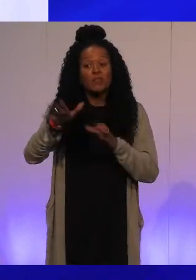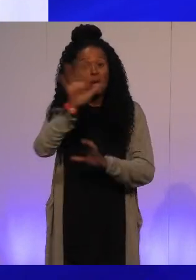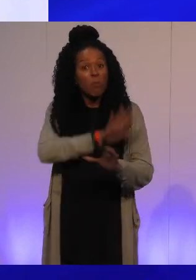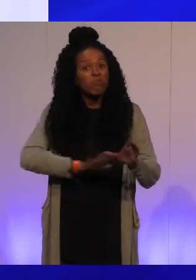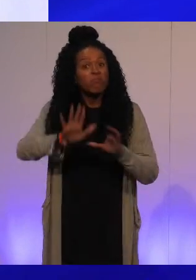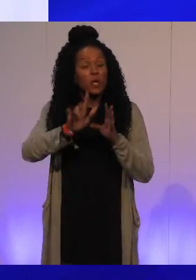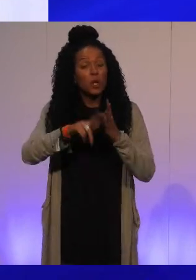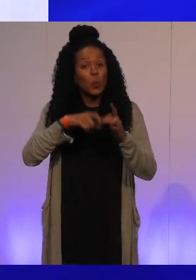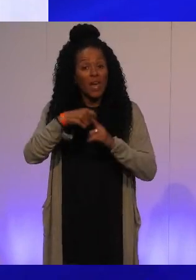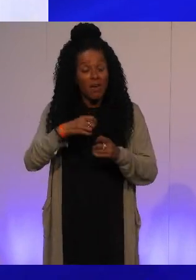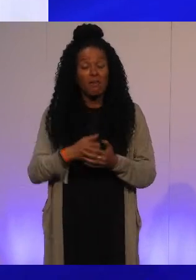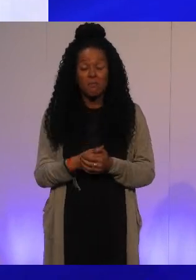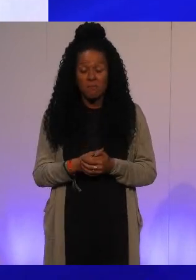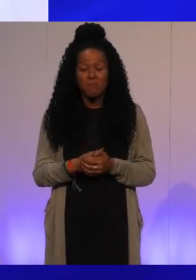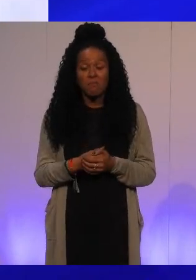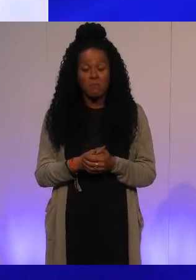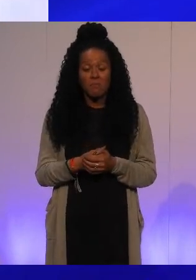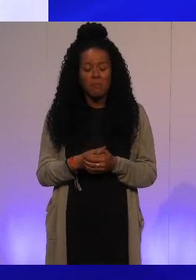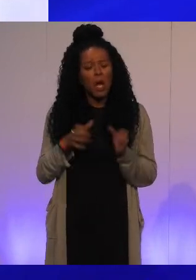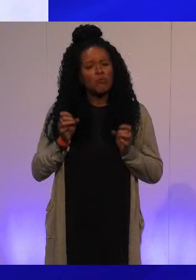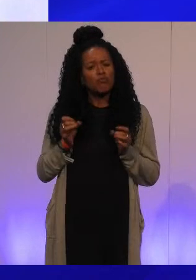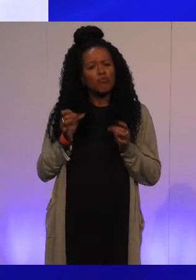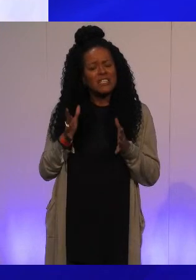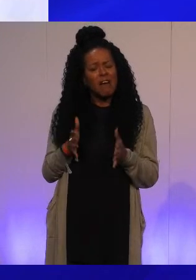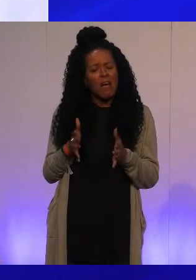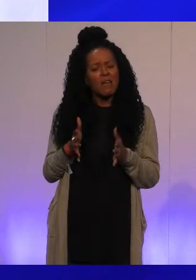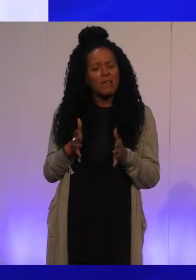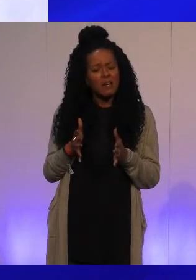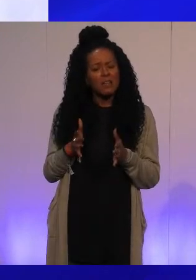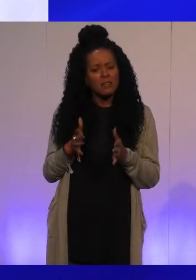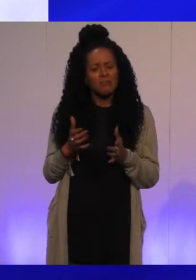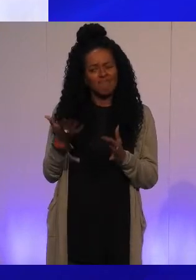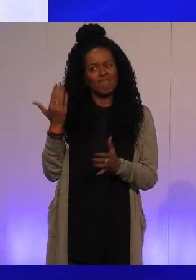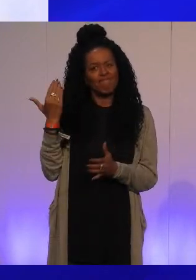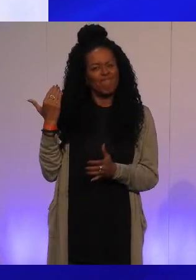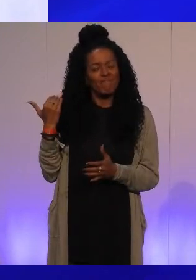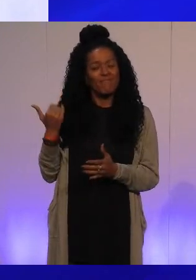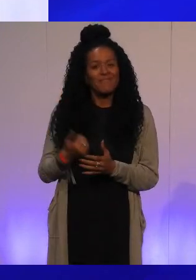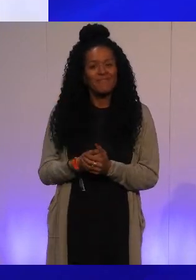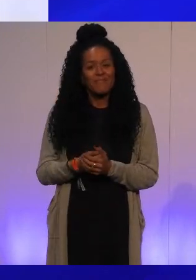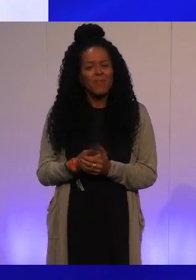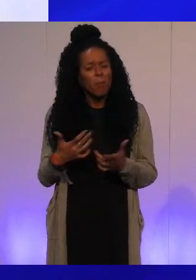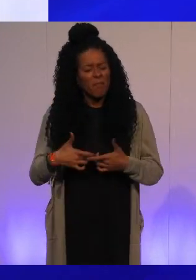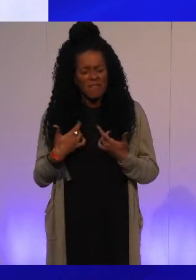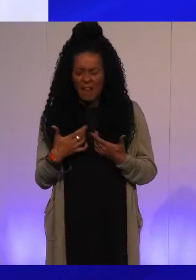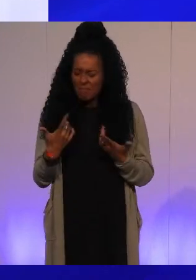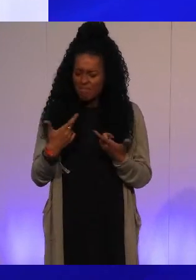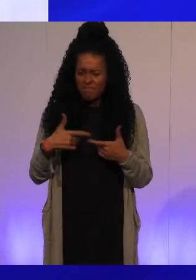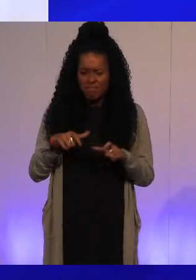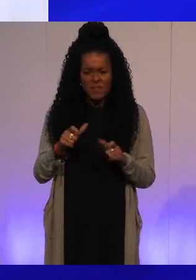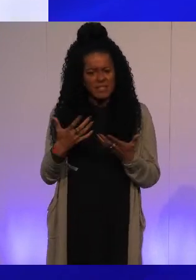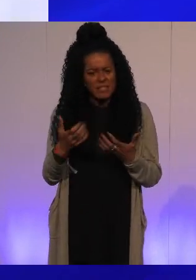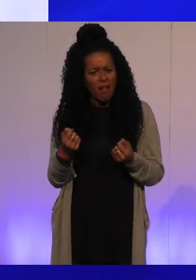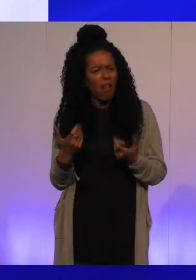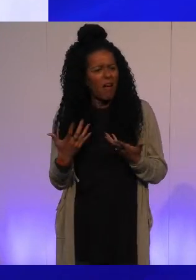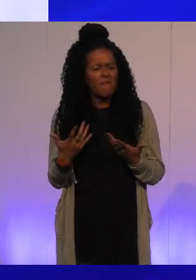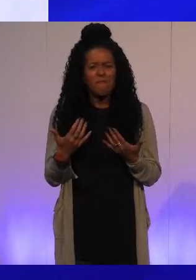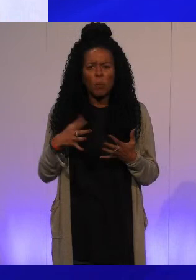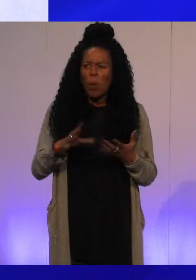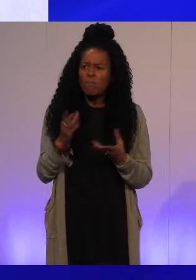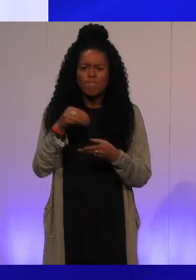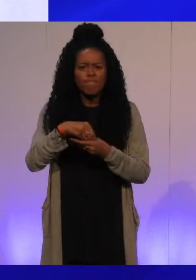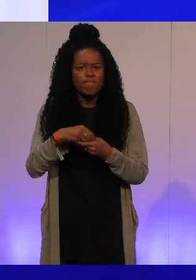country. I retired from that role some years ago and felt that I still had a little bit left that I